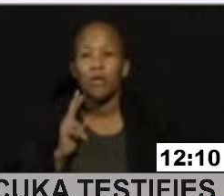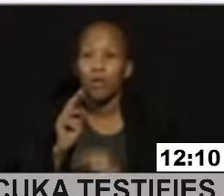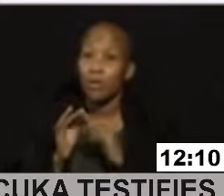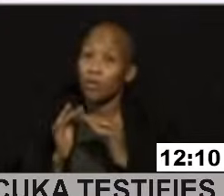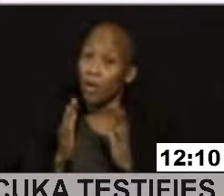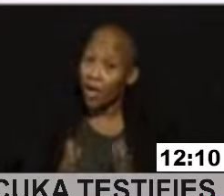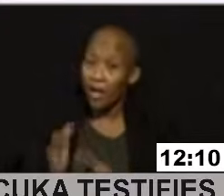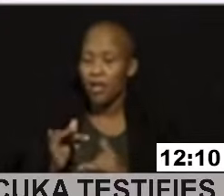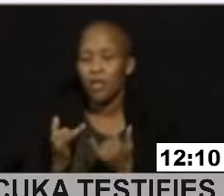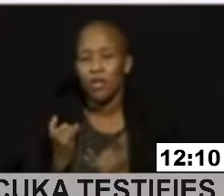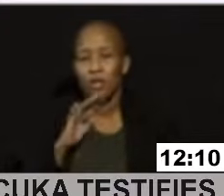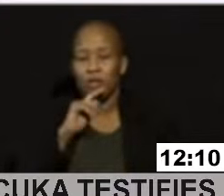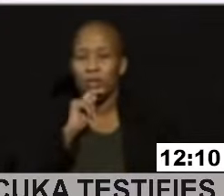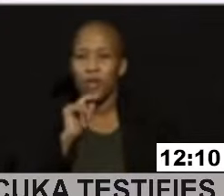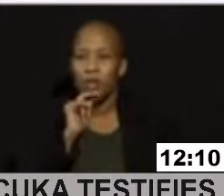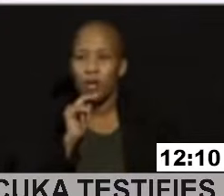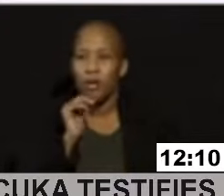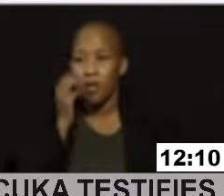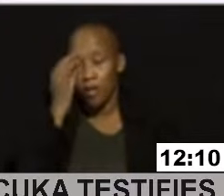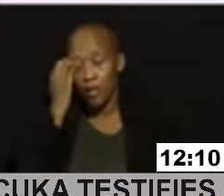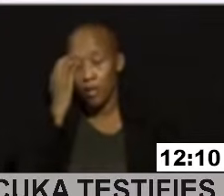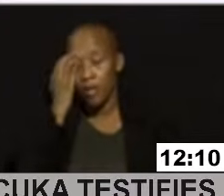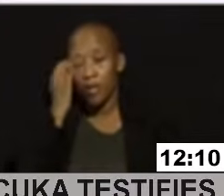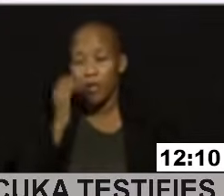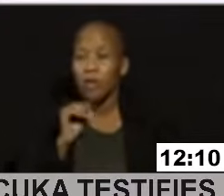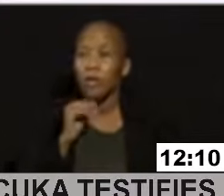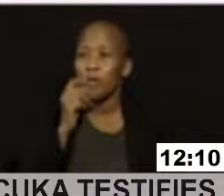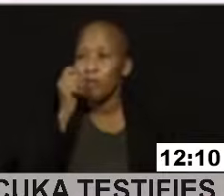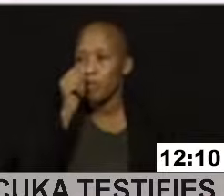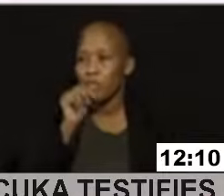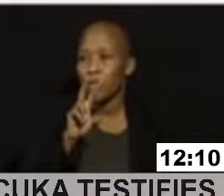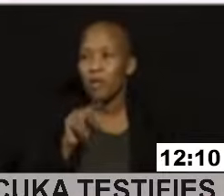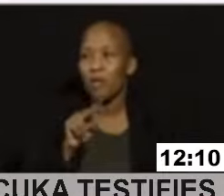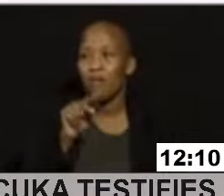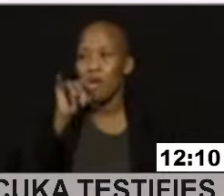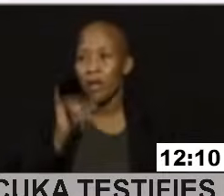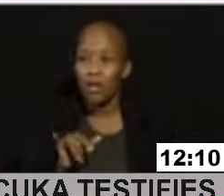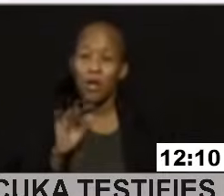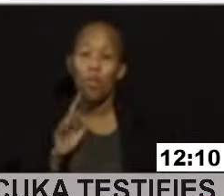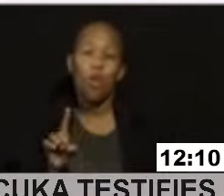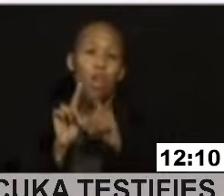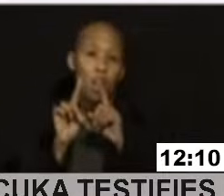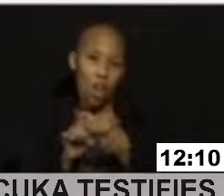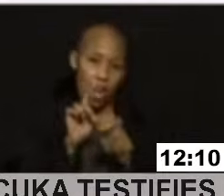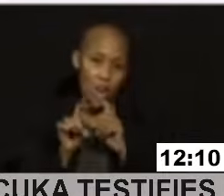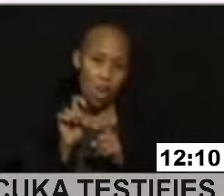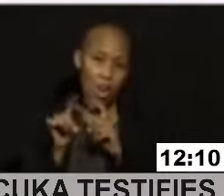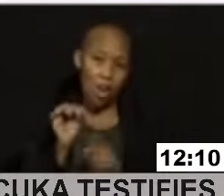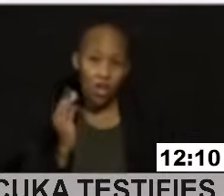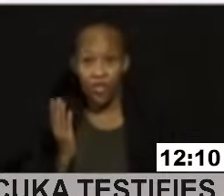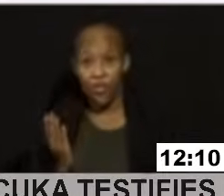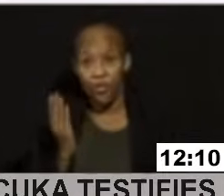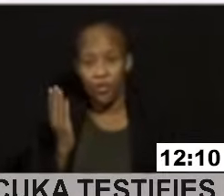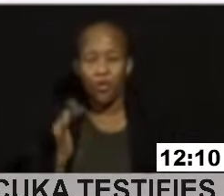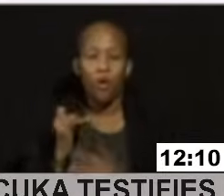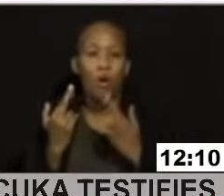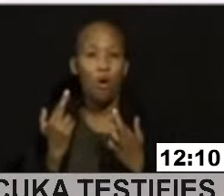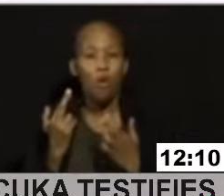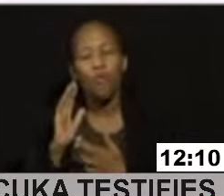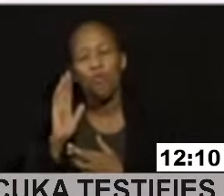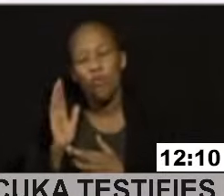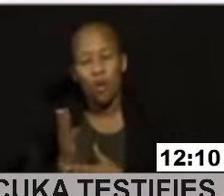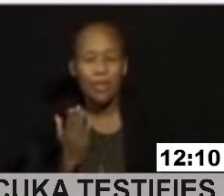cross-examined by Mr. Vani on behalf of the Kalaka Group. So we hope you will make